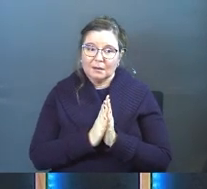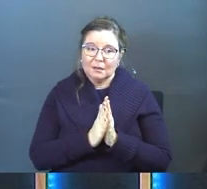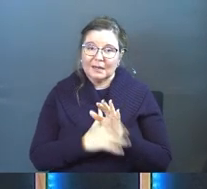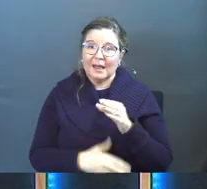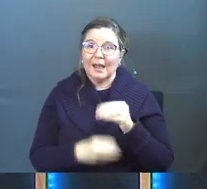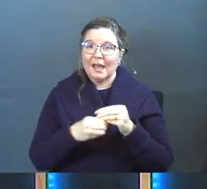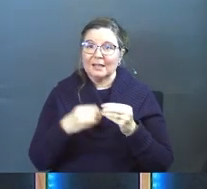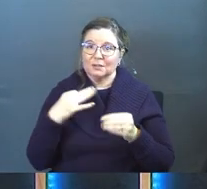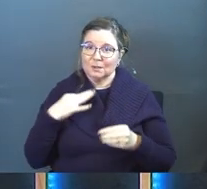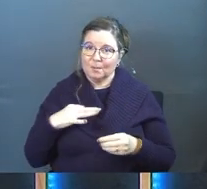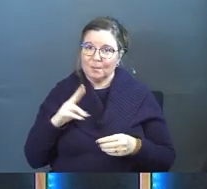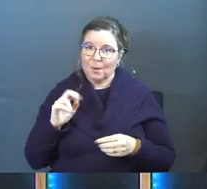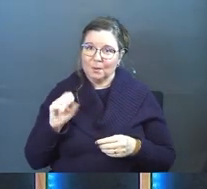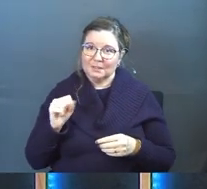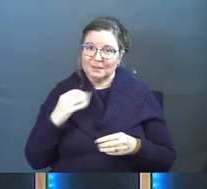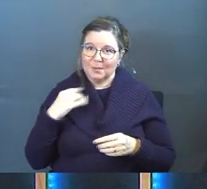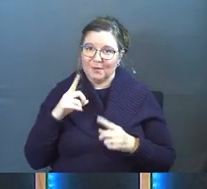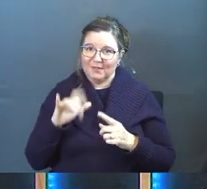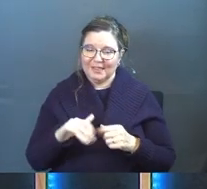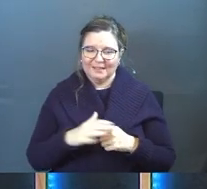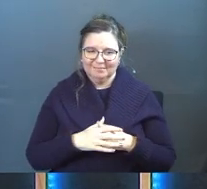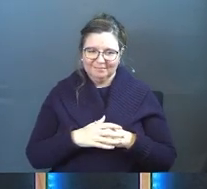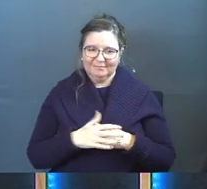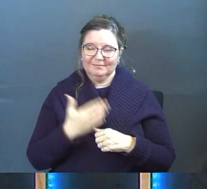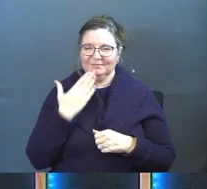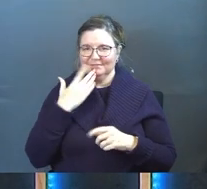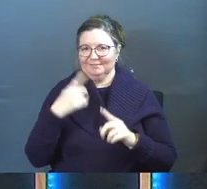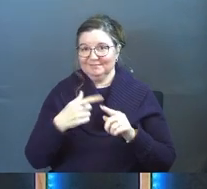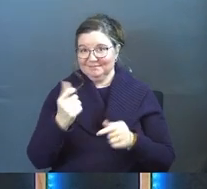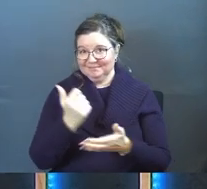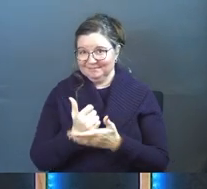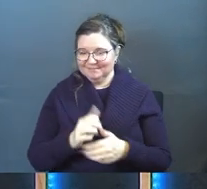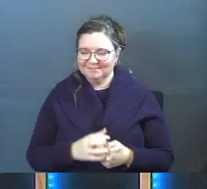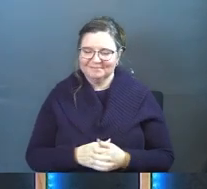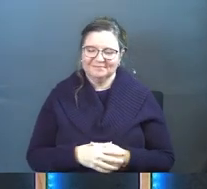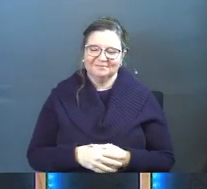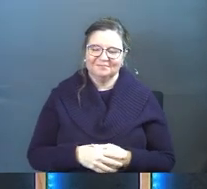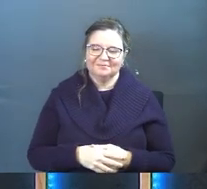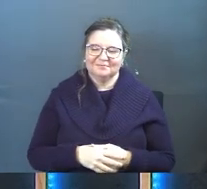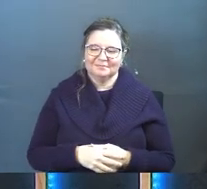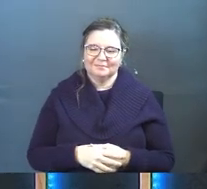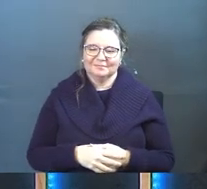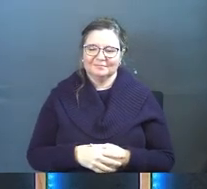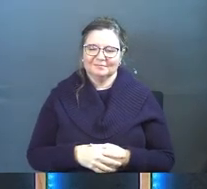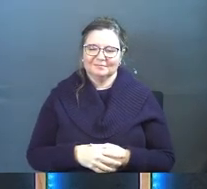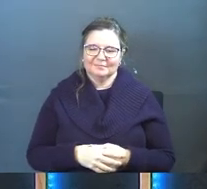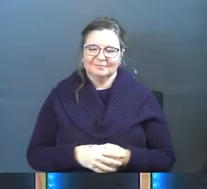extra bonus points for that. And bonus points are good points, amen?